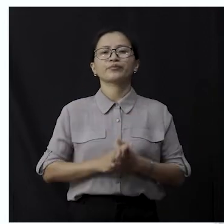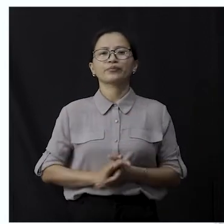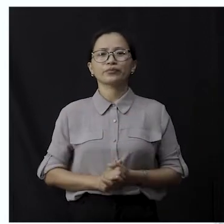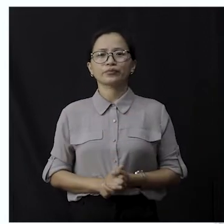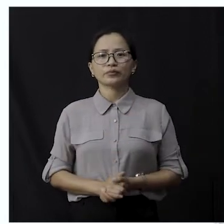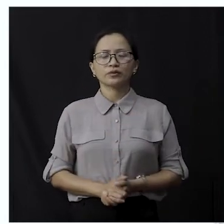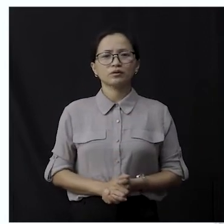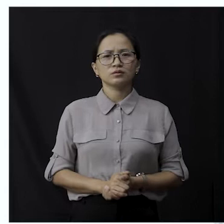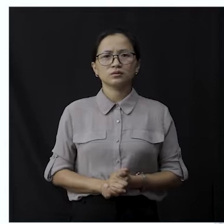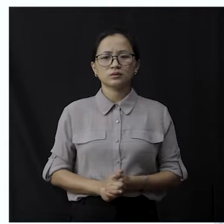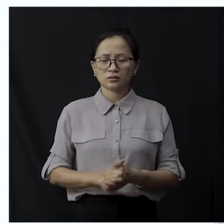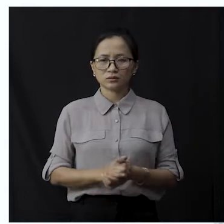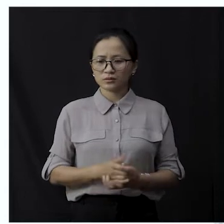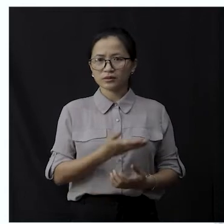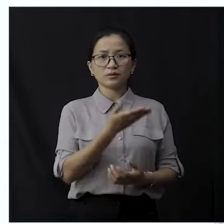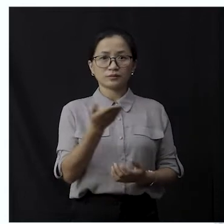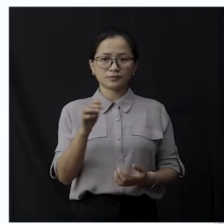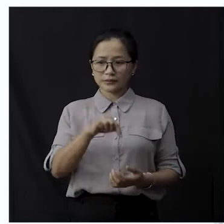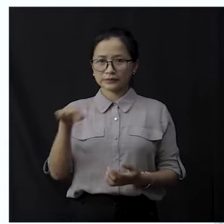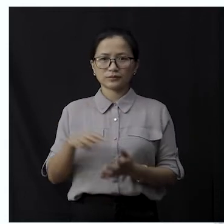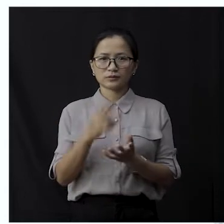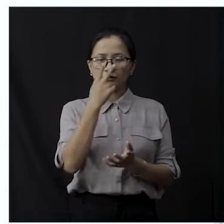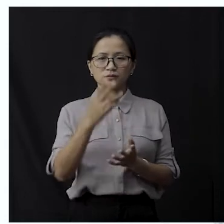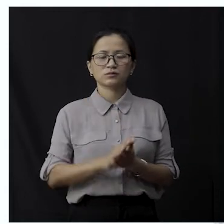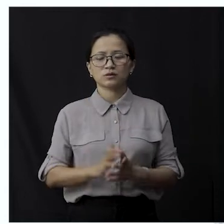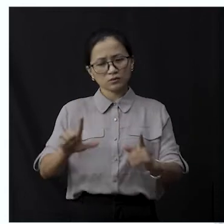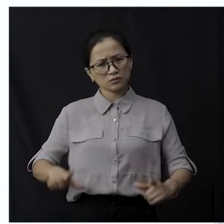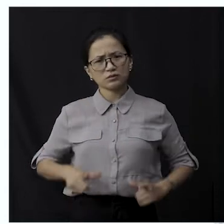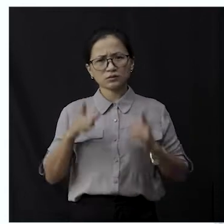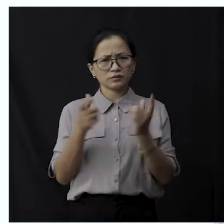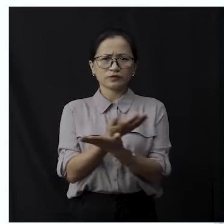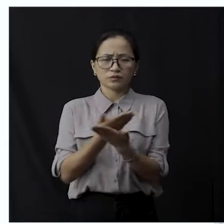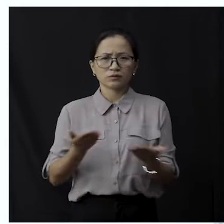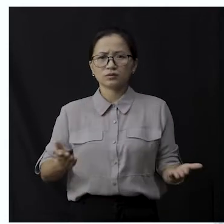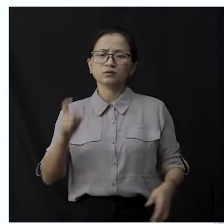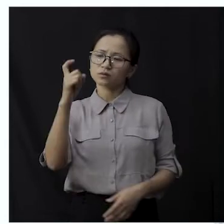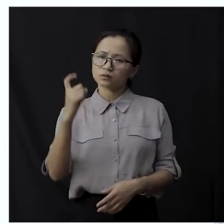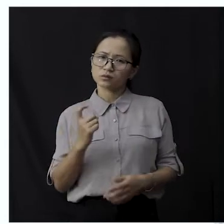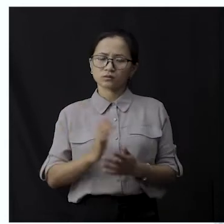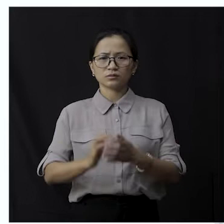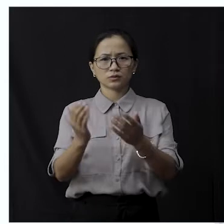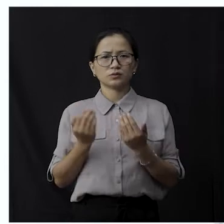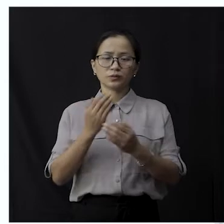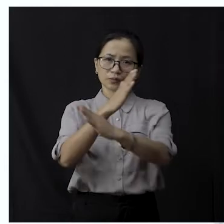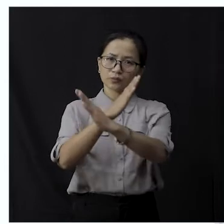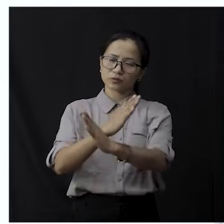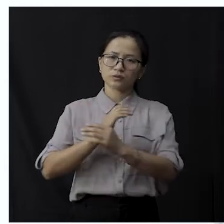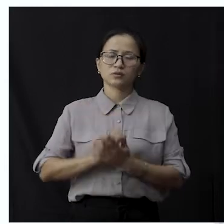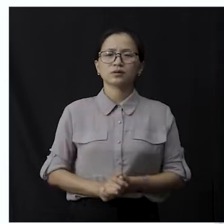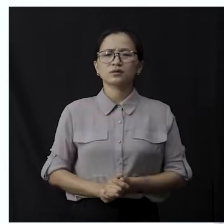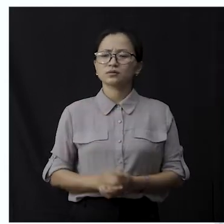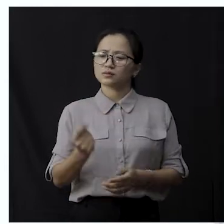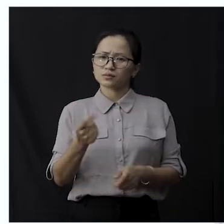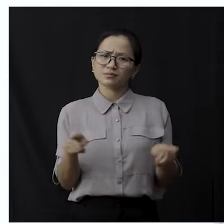students, these animals, they are living things and they need to be protected.